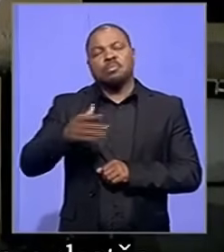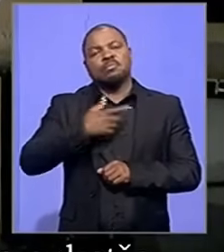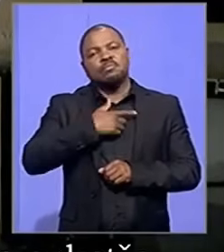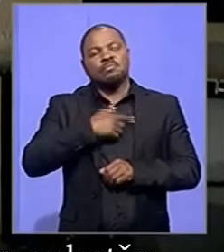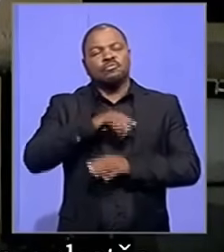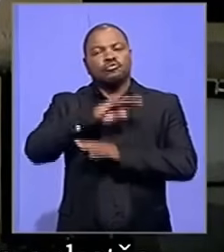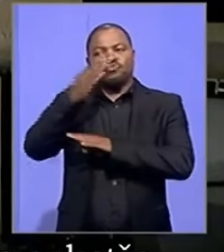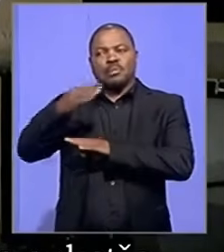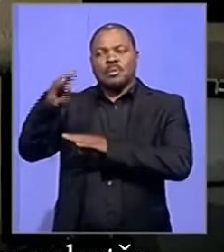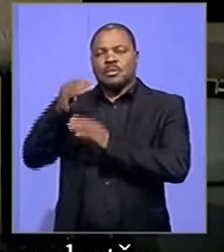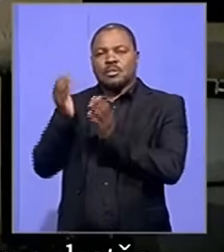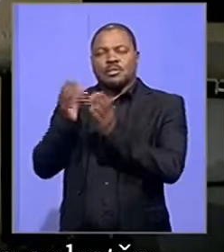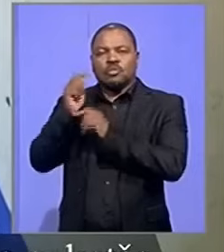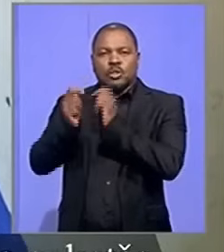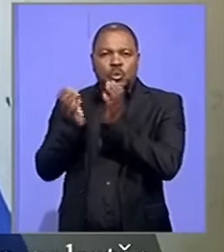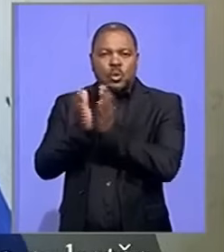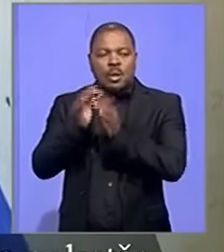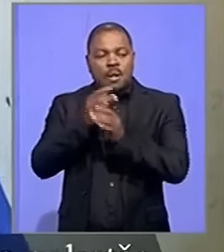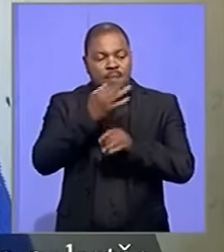itsese batsadi.